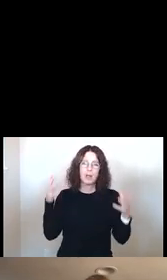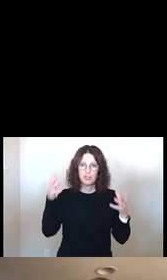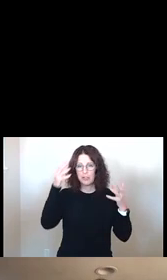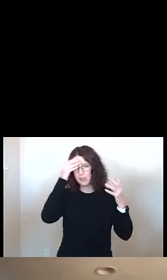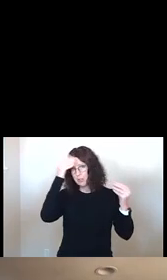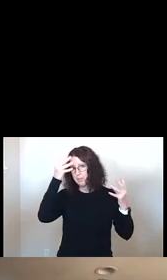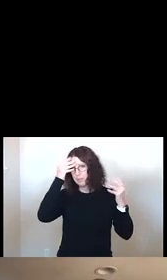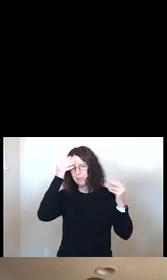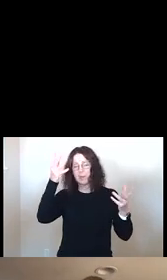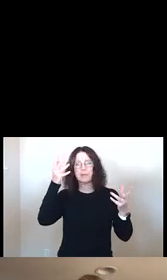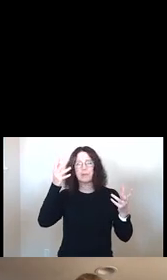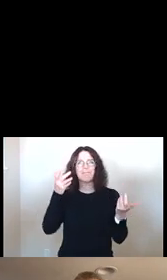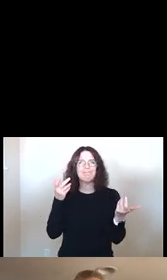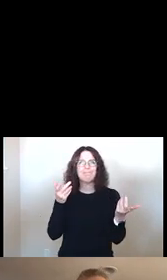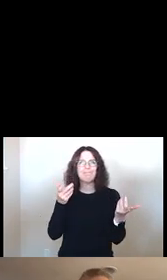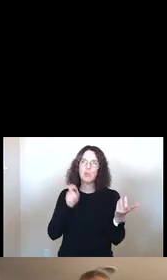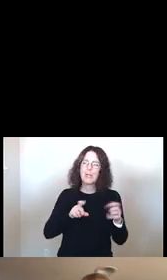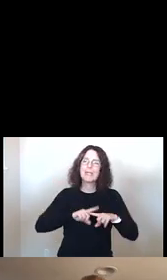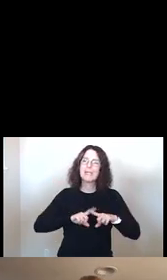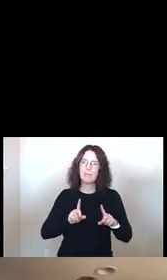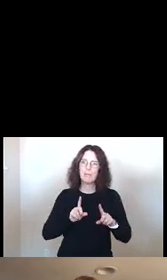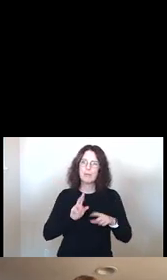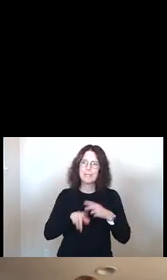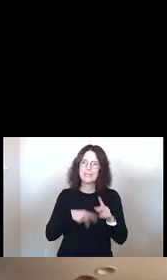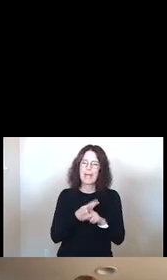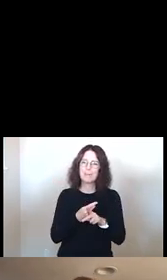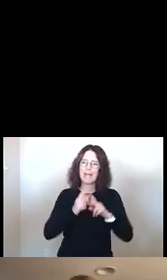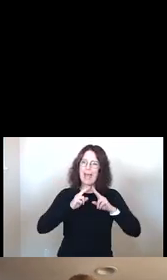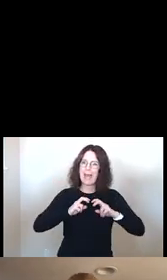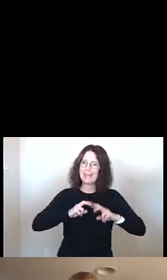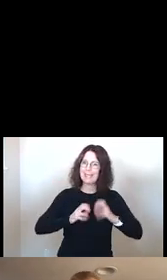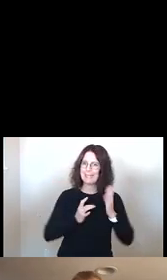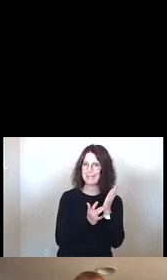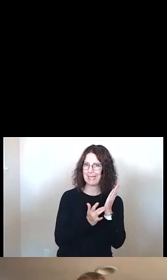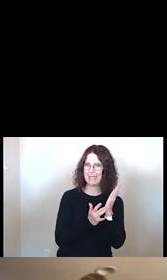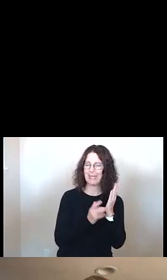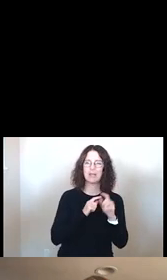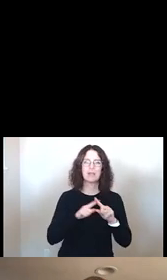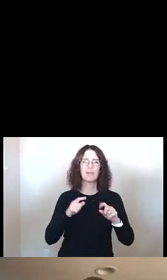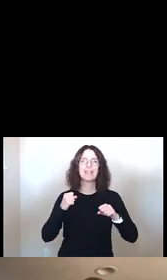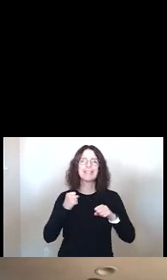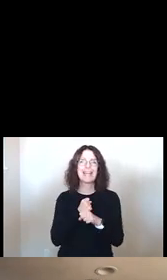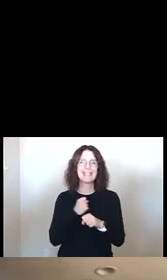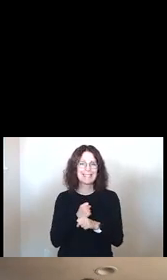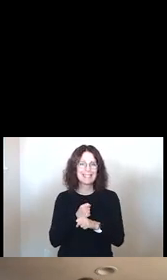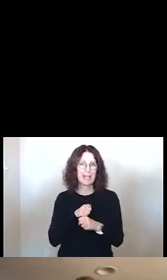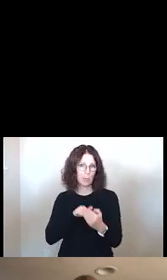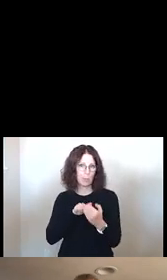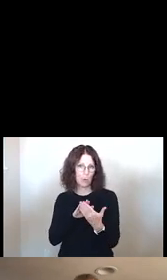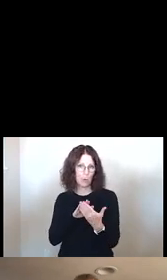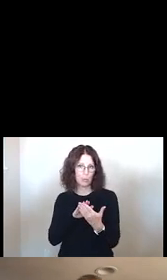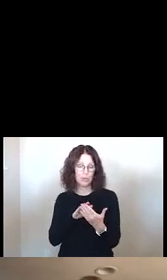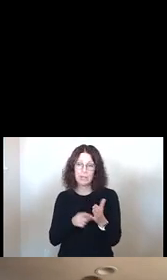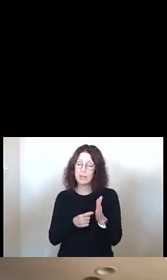requires different analytical techniques, different statistical approaches, and sometimes different software